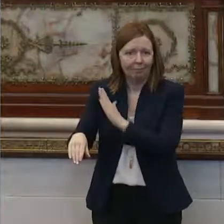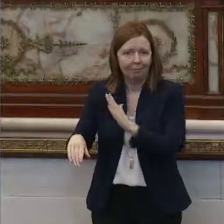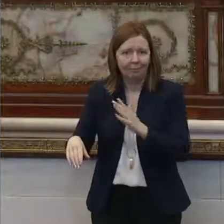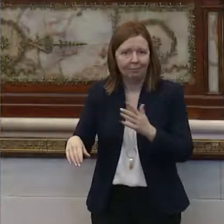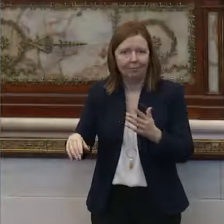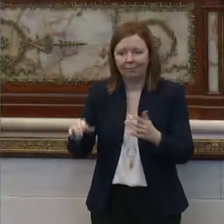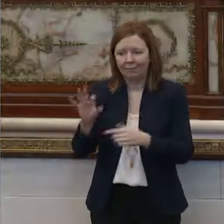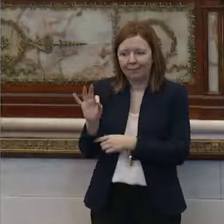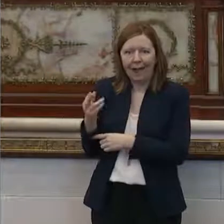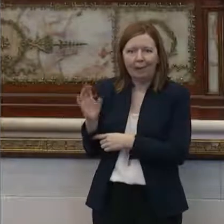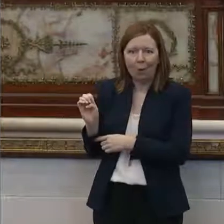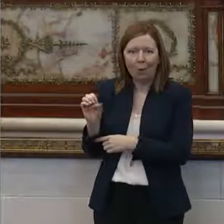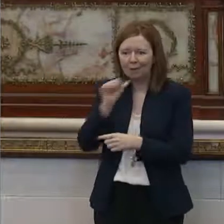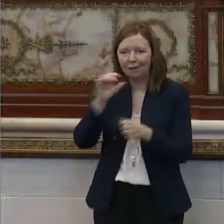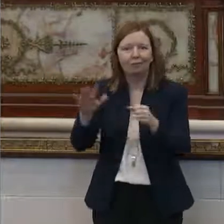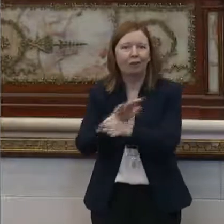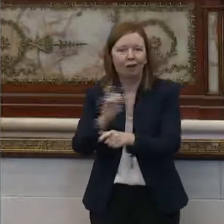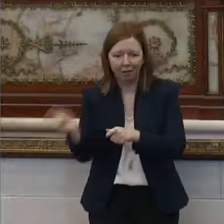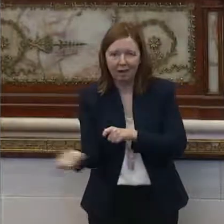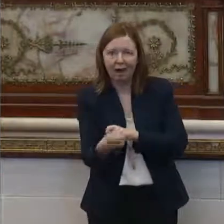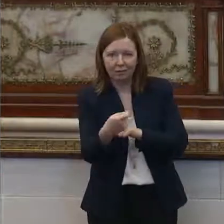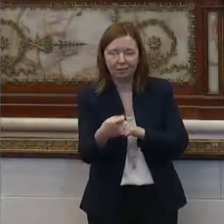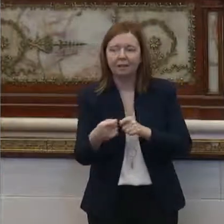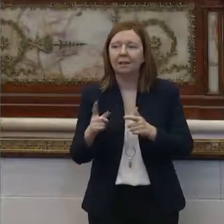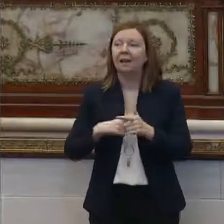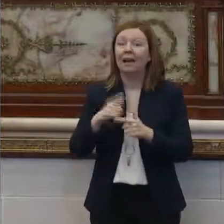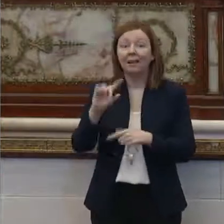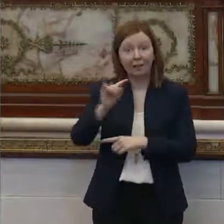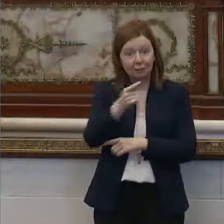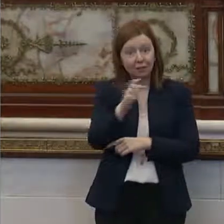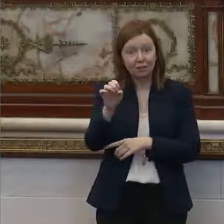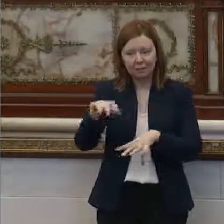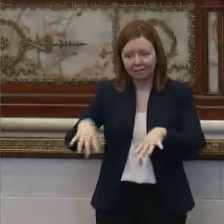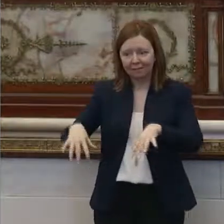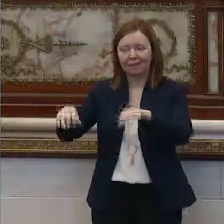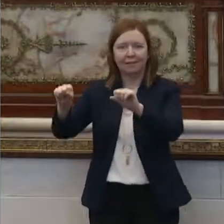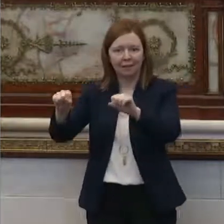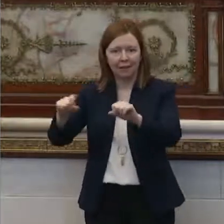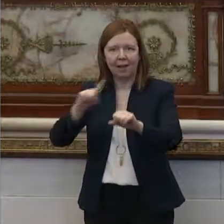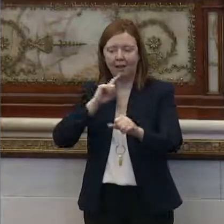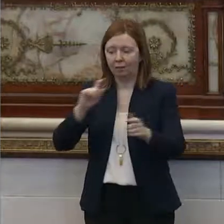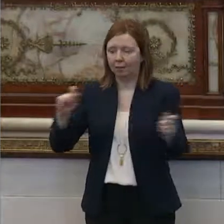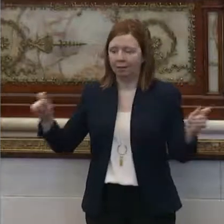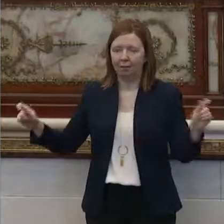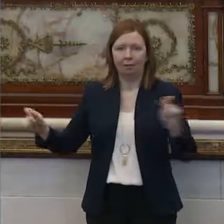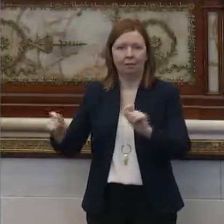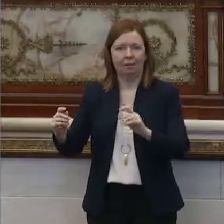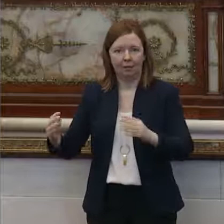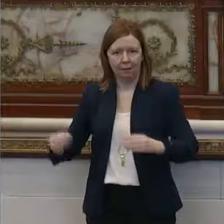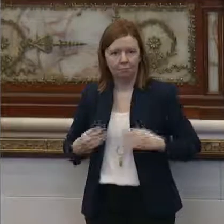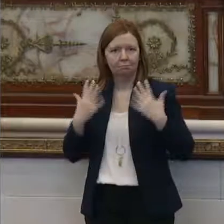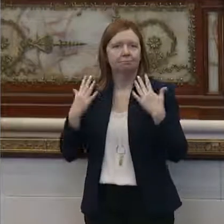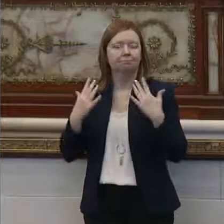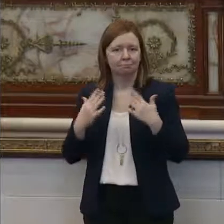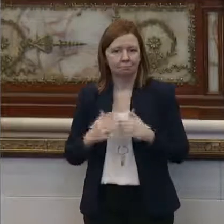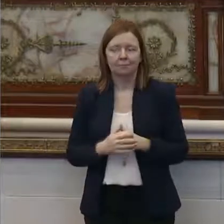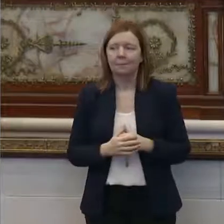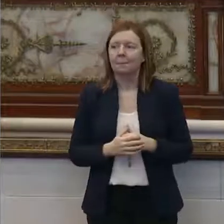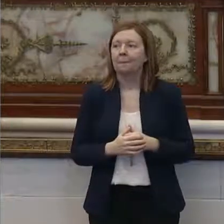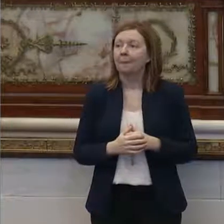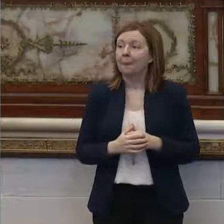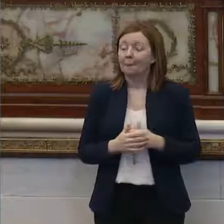full golf course when they stepped in and really breathed life back into that course. It